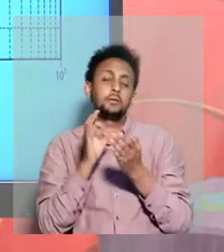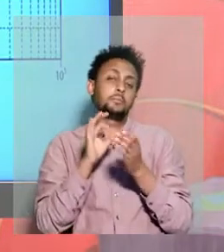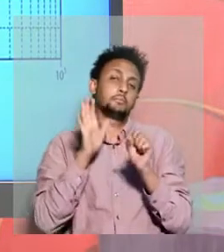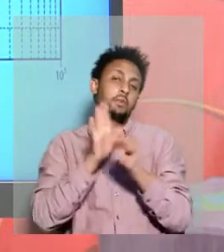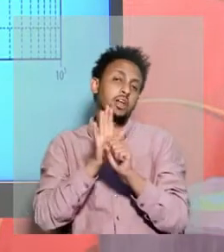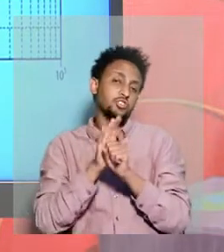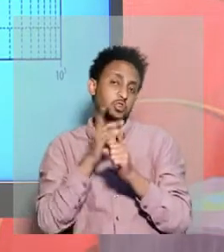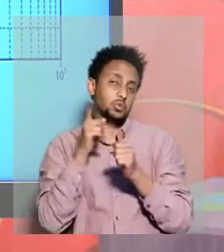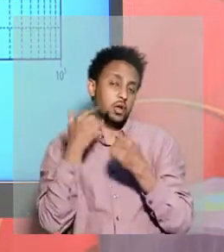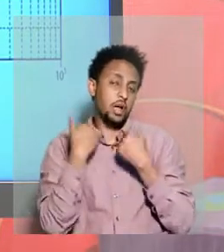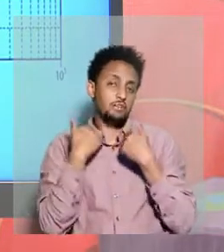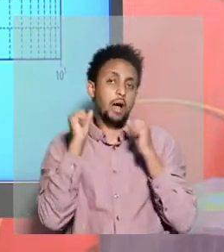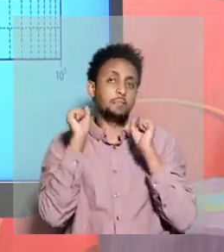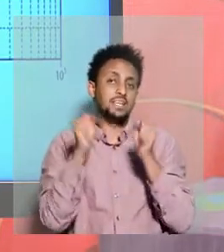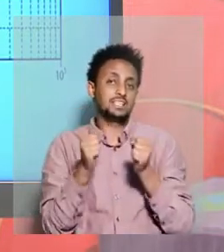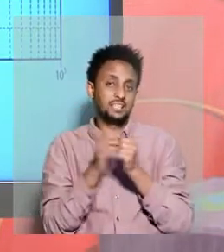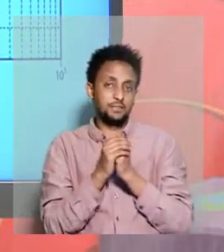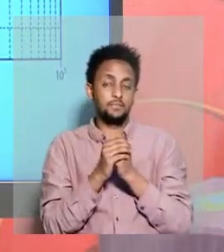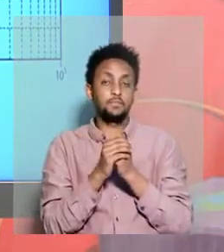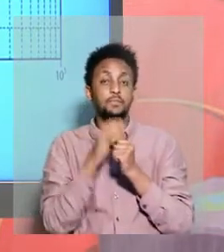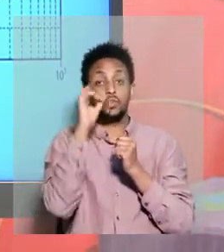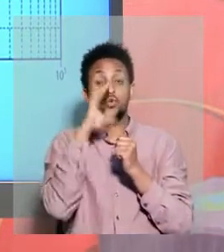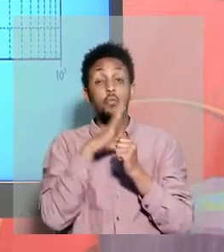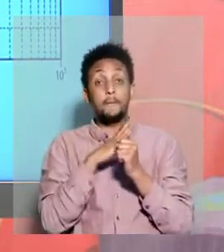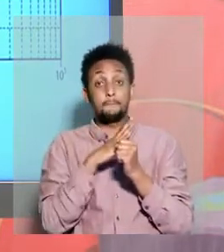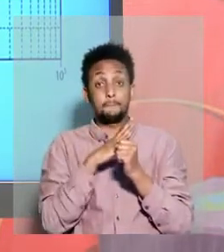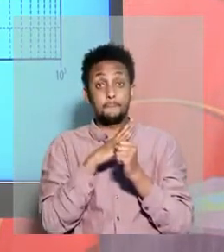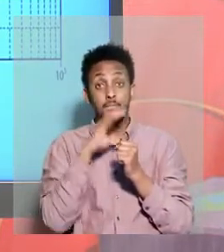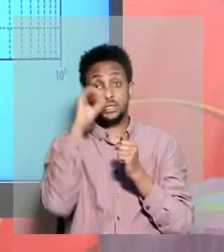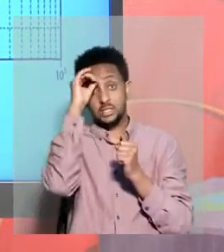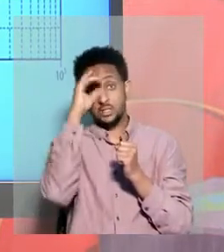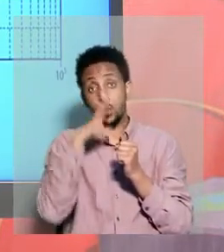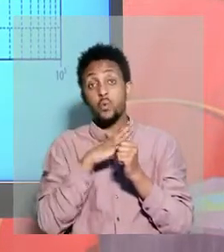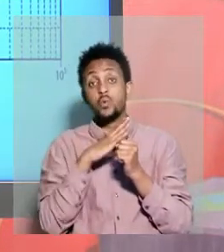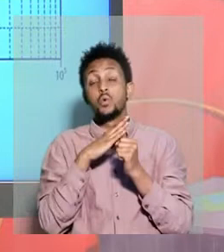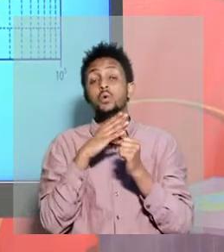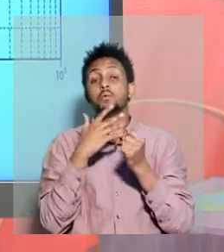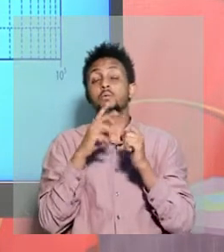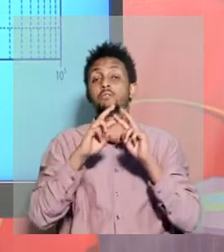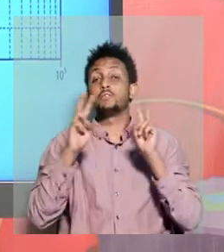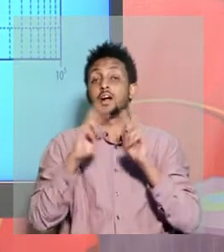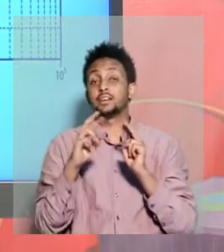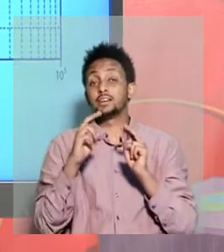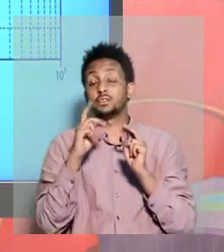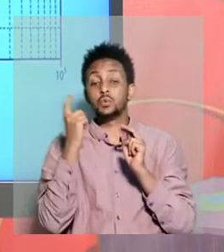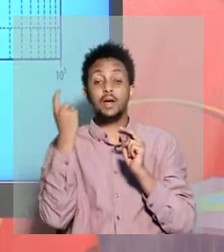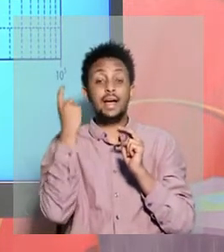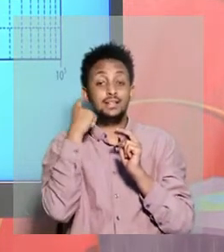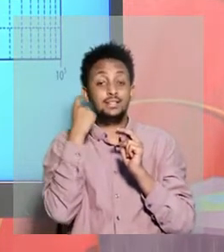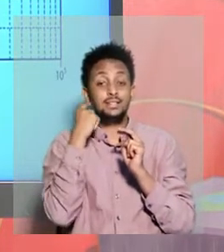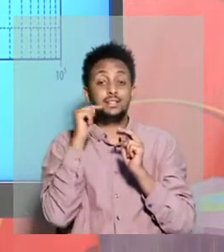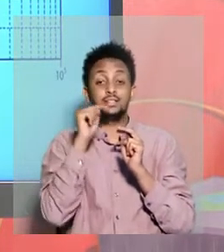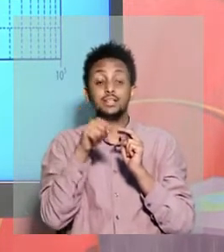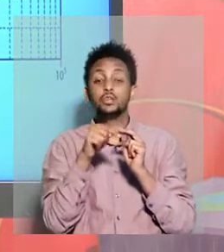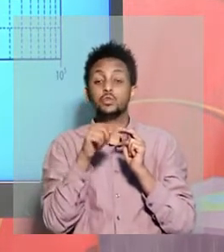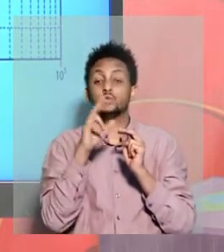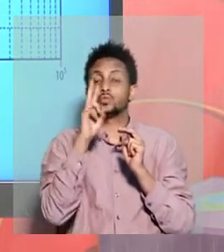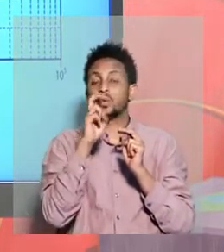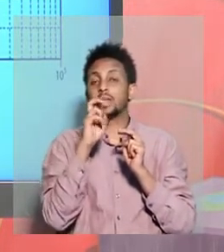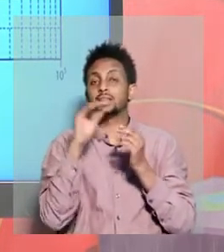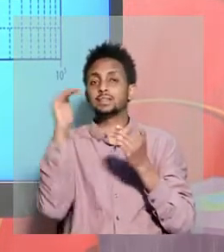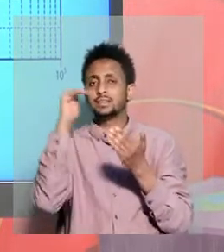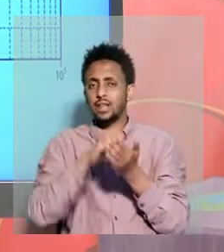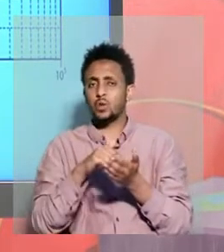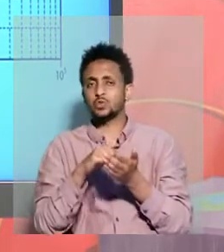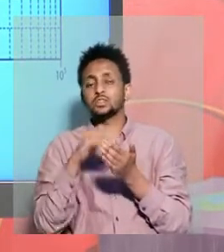of hearing ability. For human being, it varies from 20 hertz to that of